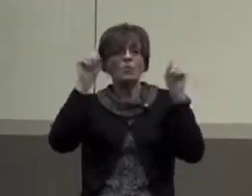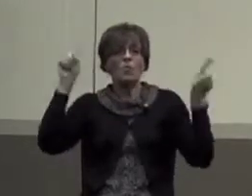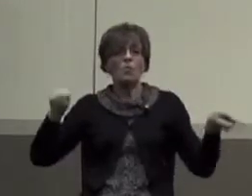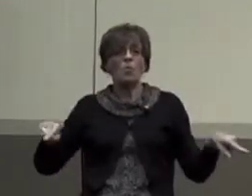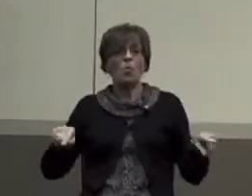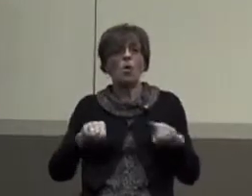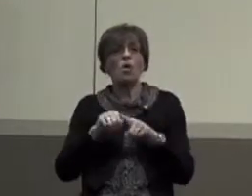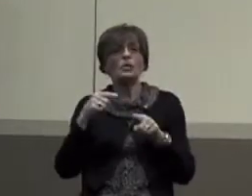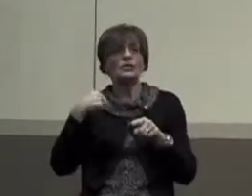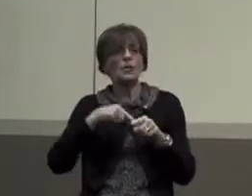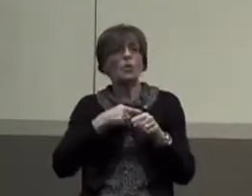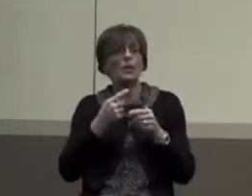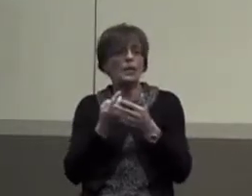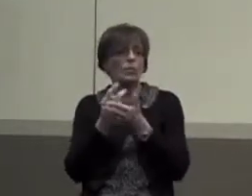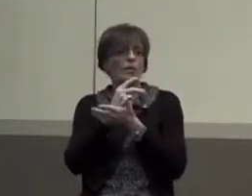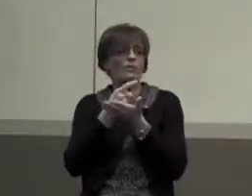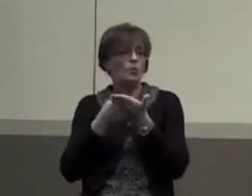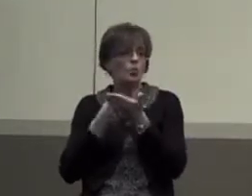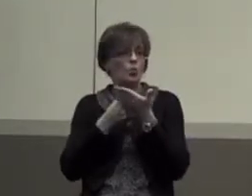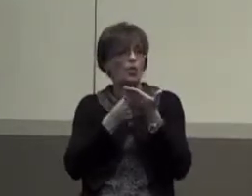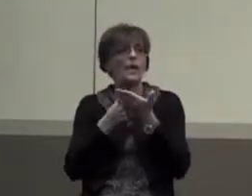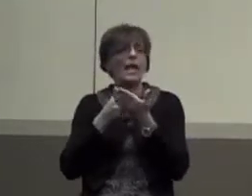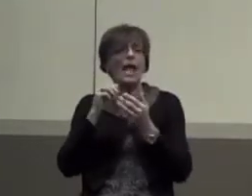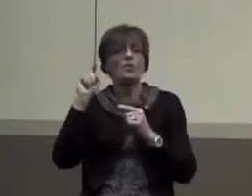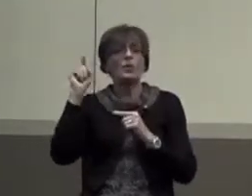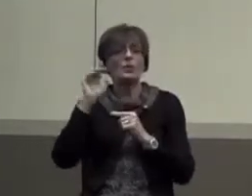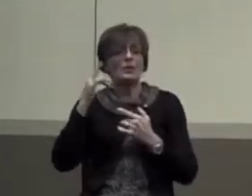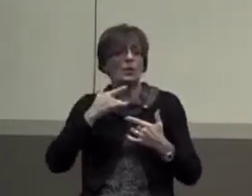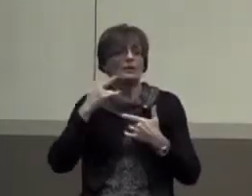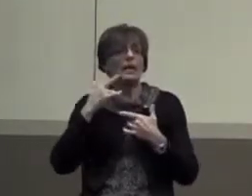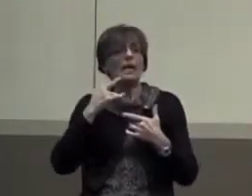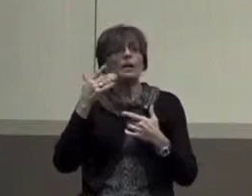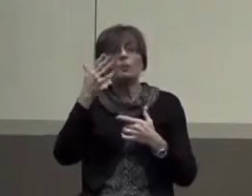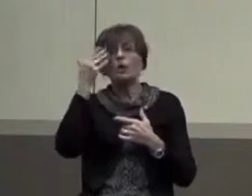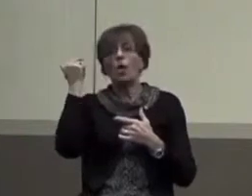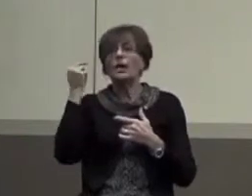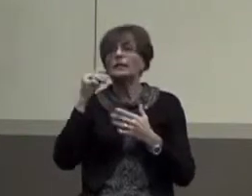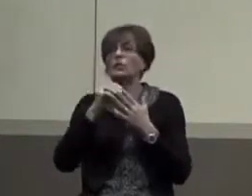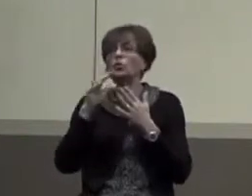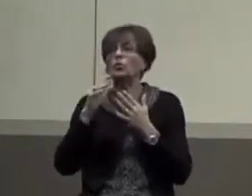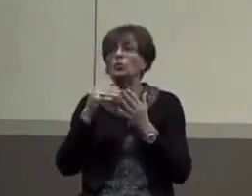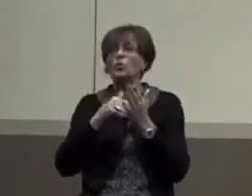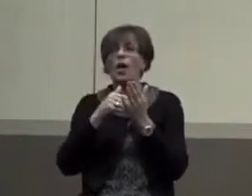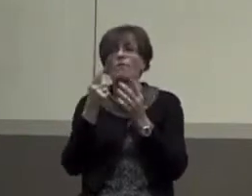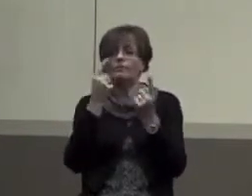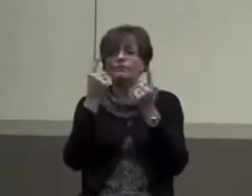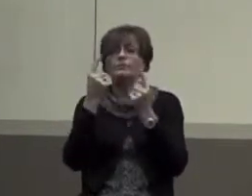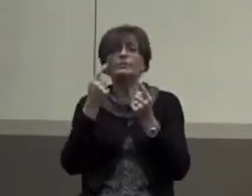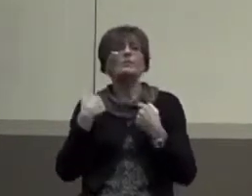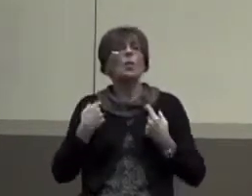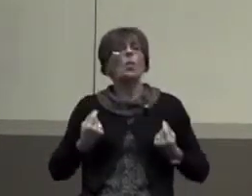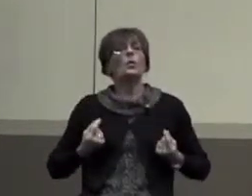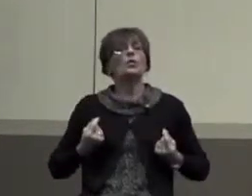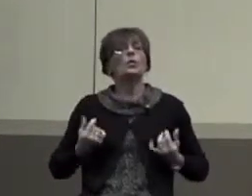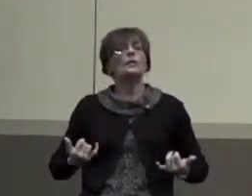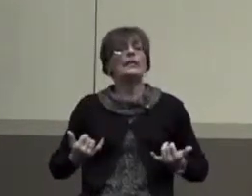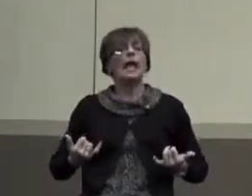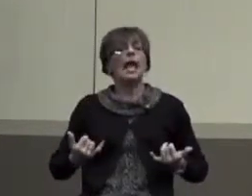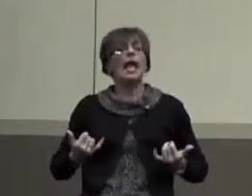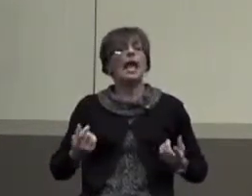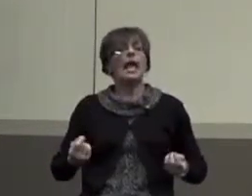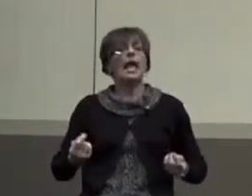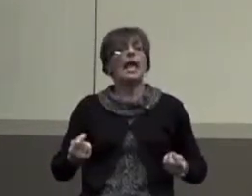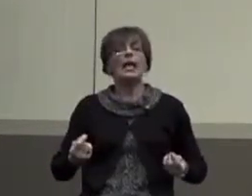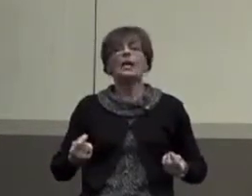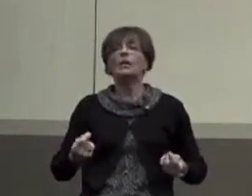it. It also helped to reduce anxiety, because students would often come into my class, what are we doing today? What are we doing today? And so